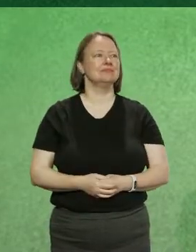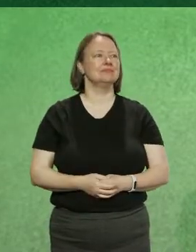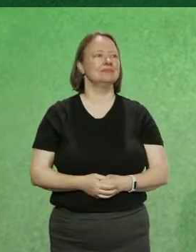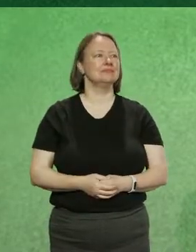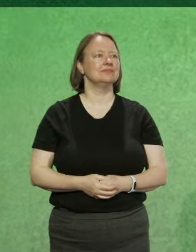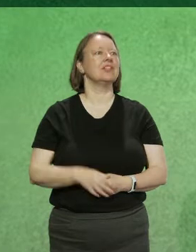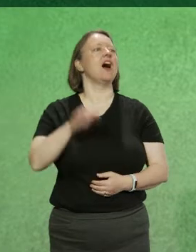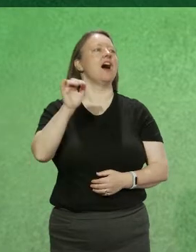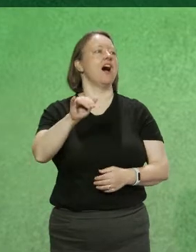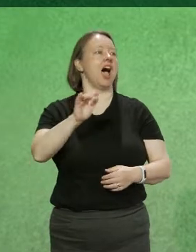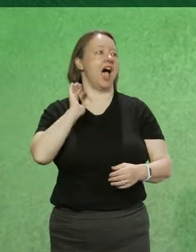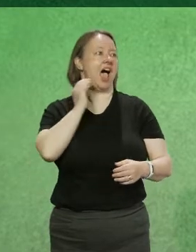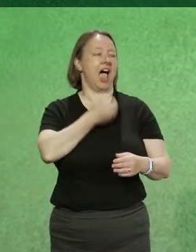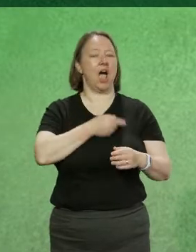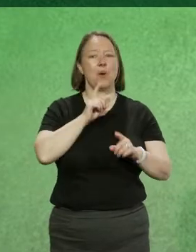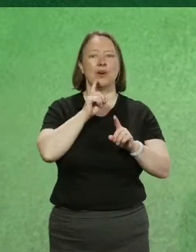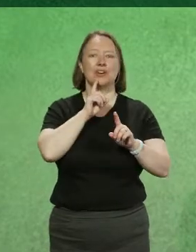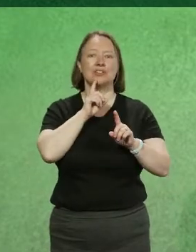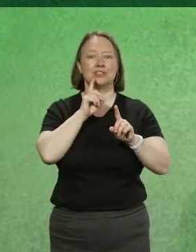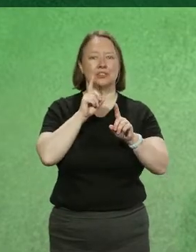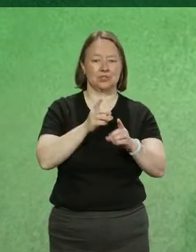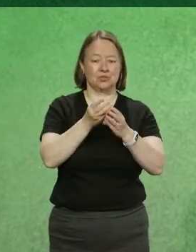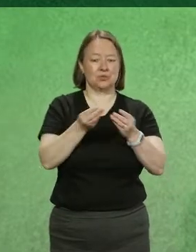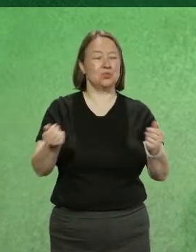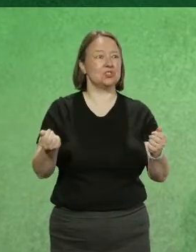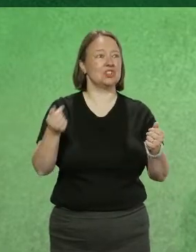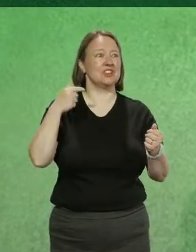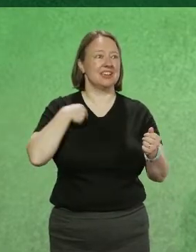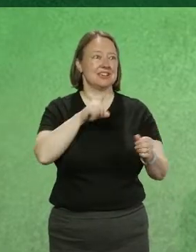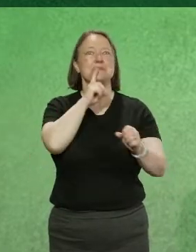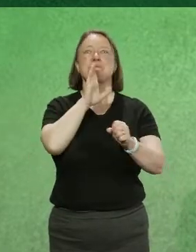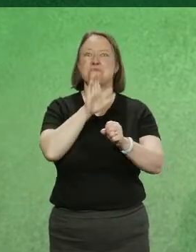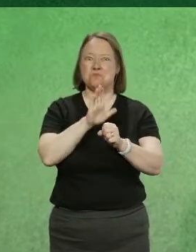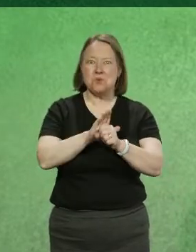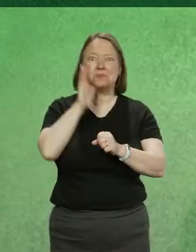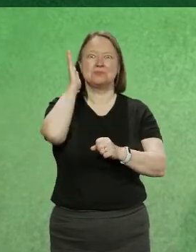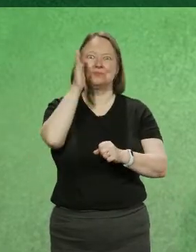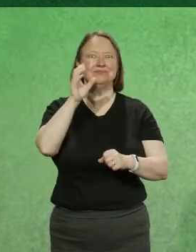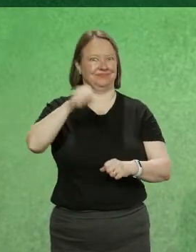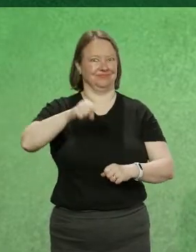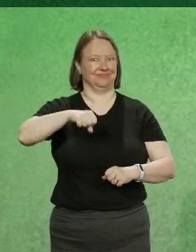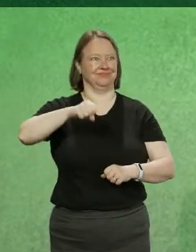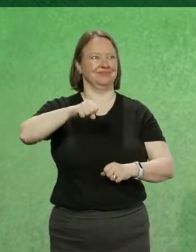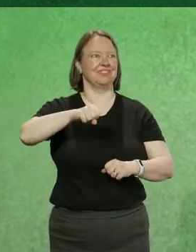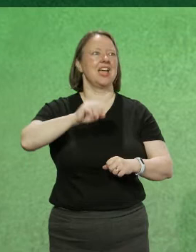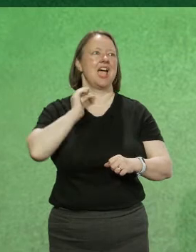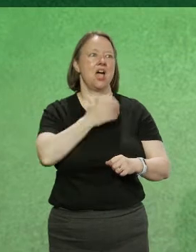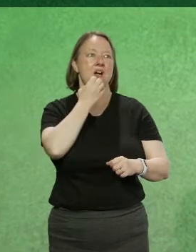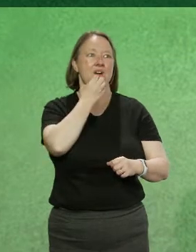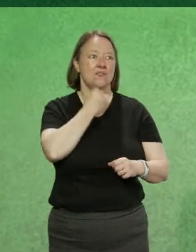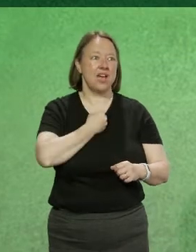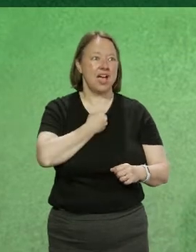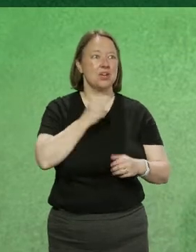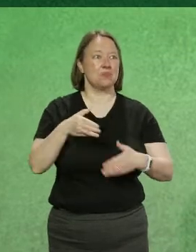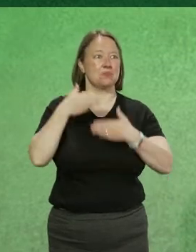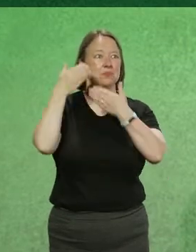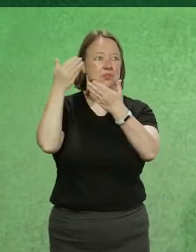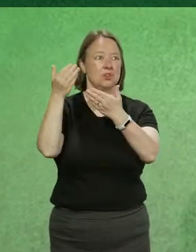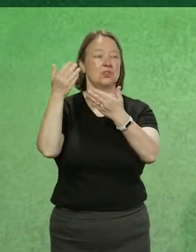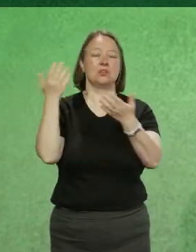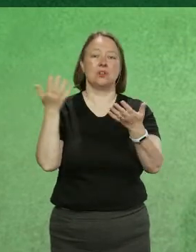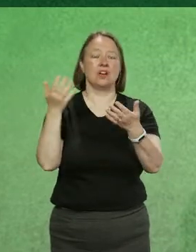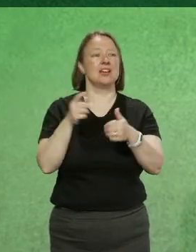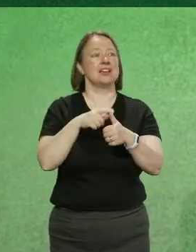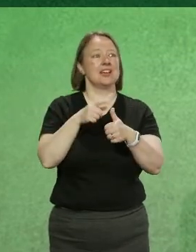So yes, our solution is indeed promising, very promising. Our main value propositions are: one, it is